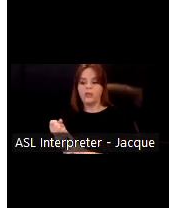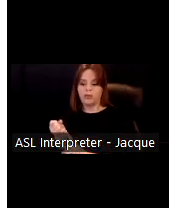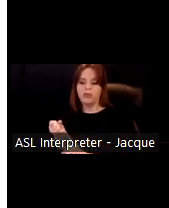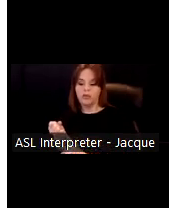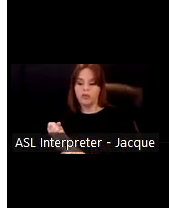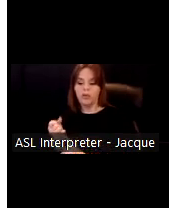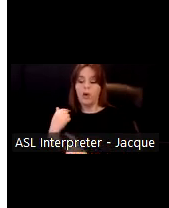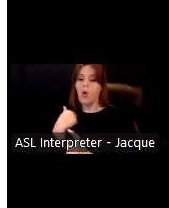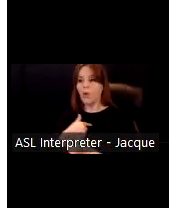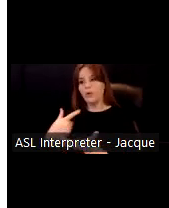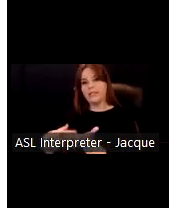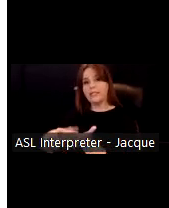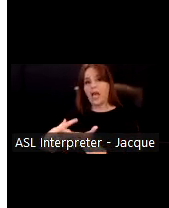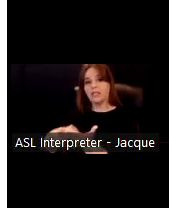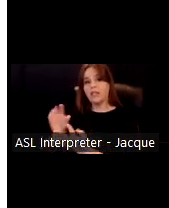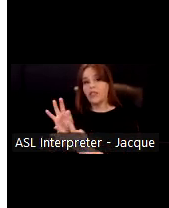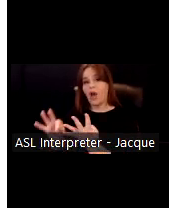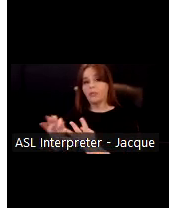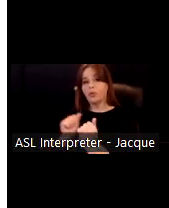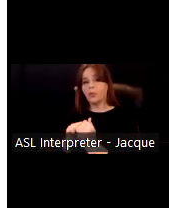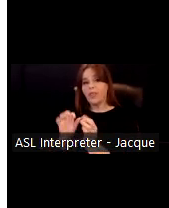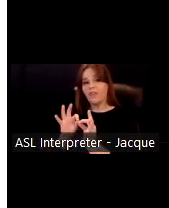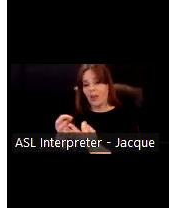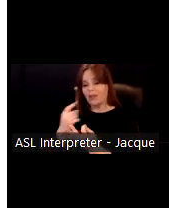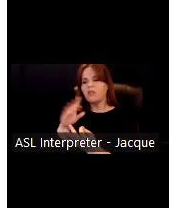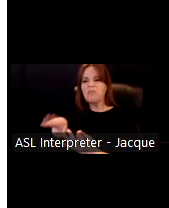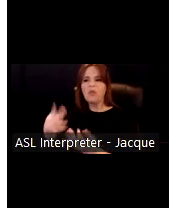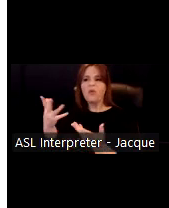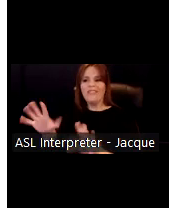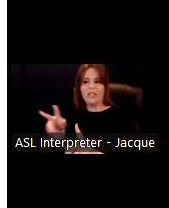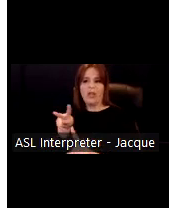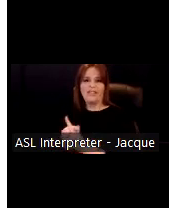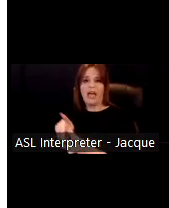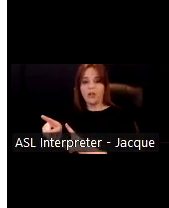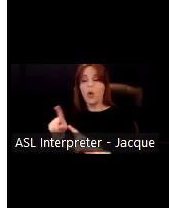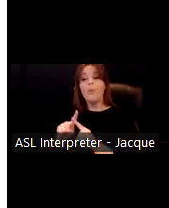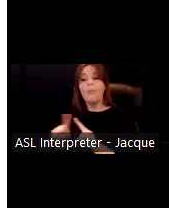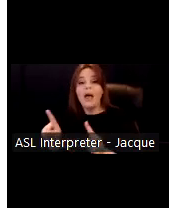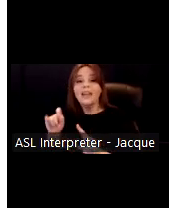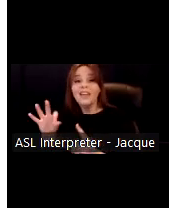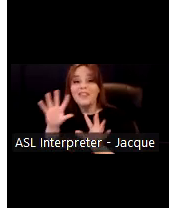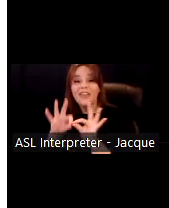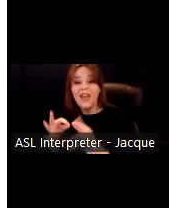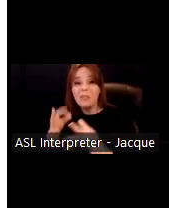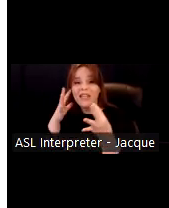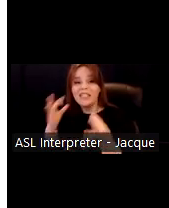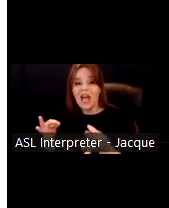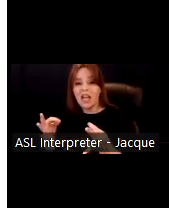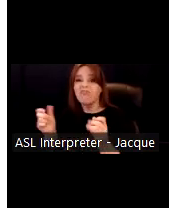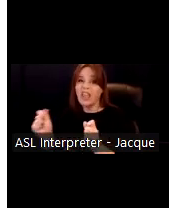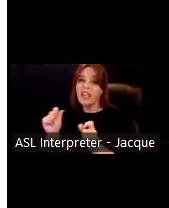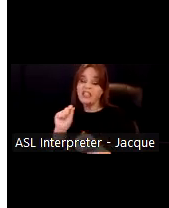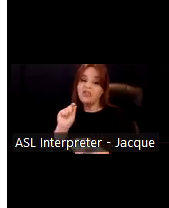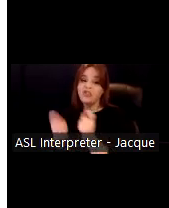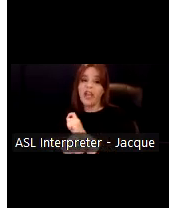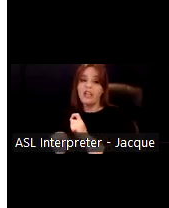the options with the family and let them know that we've assigned them one, but they can always change any time. And if they end up changing an agency, then